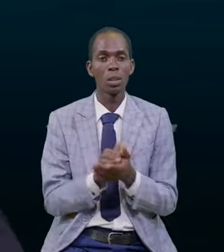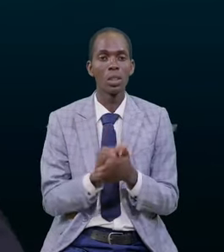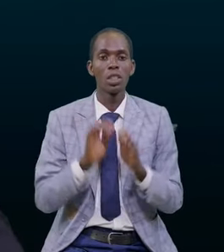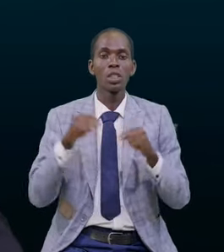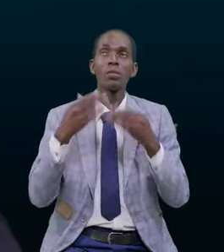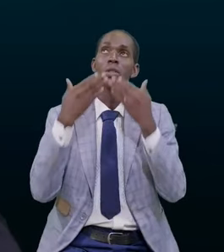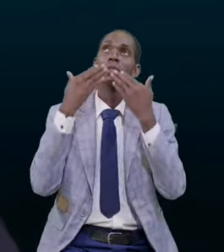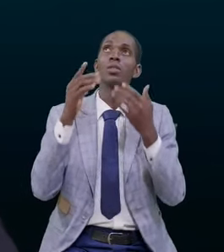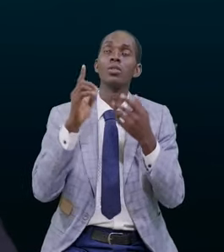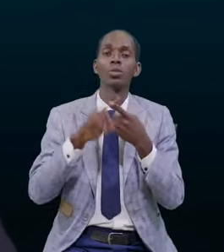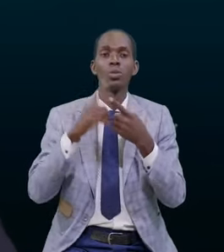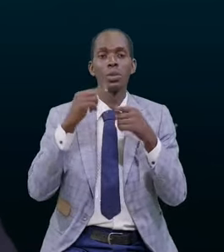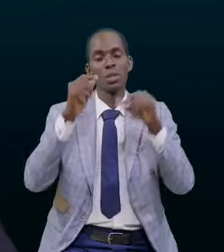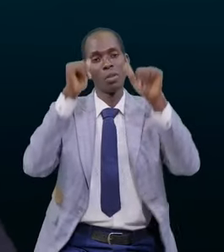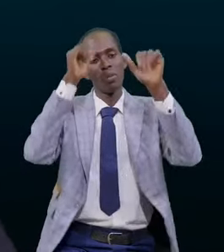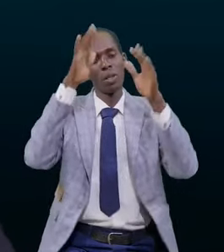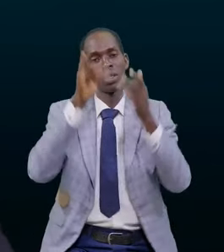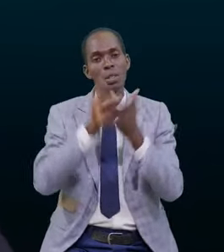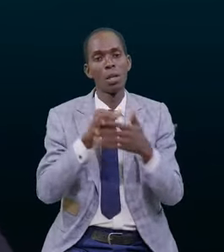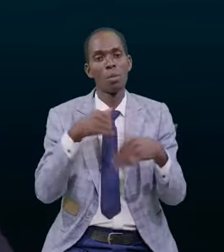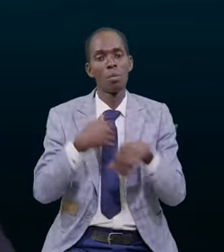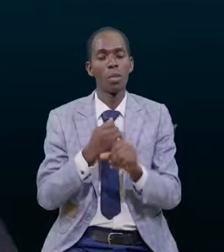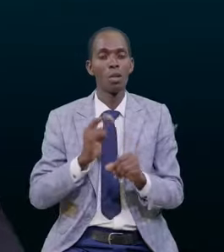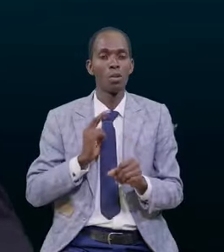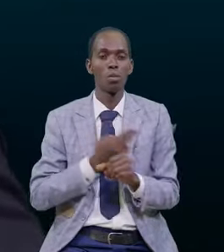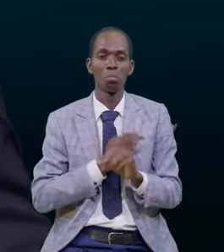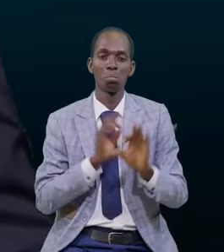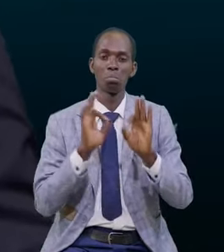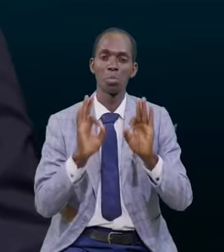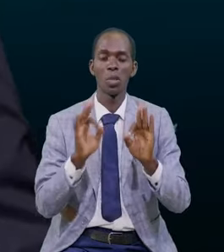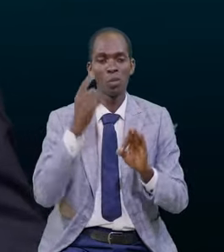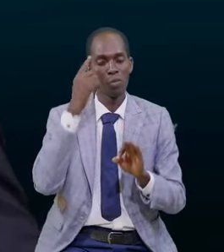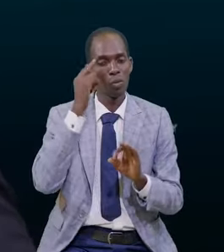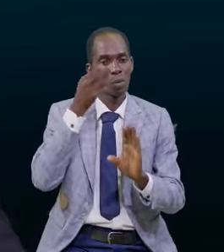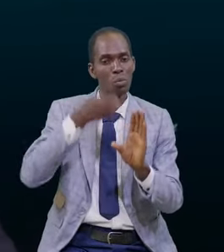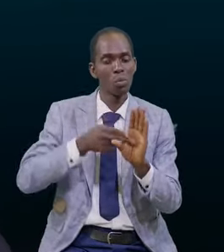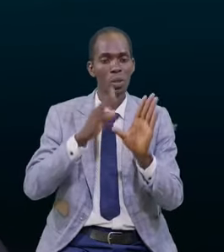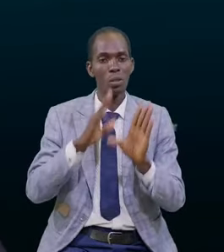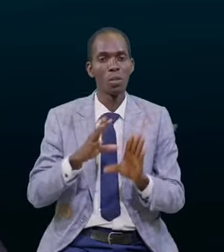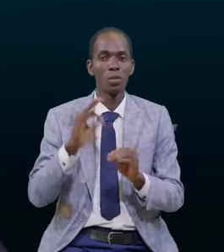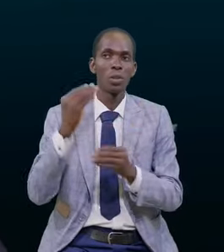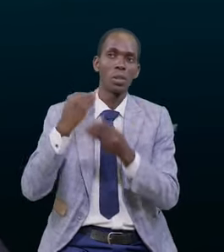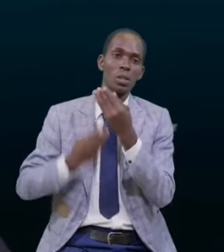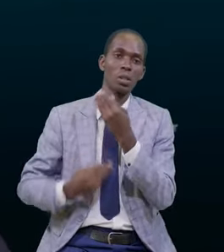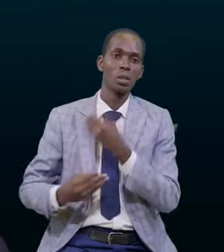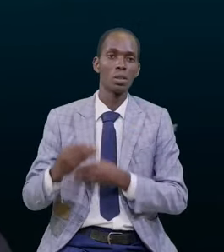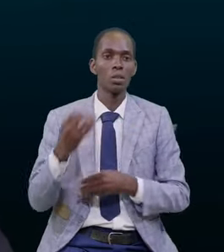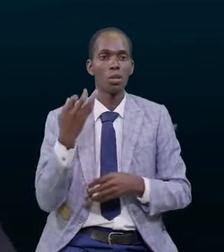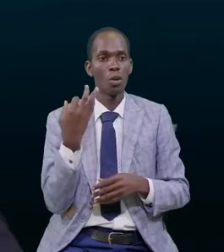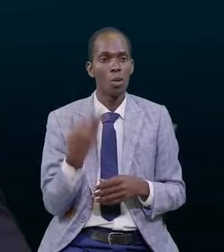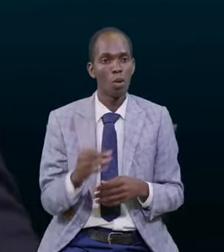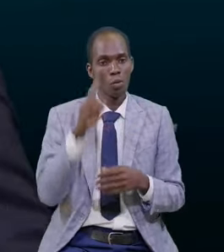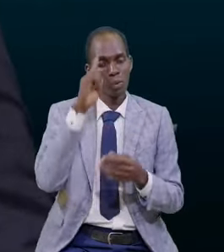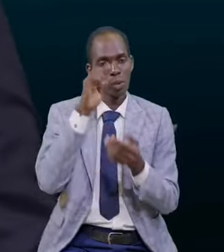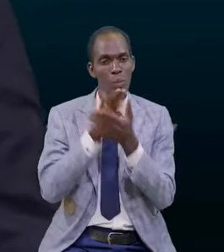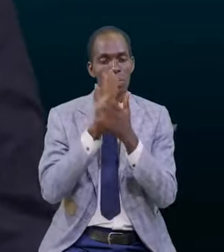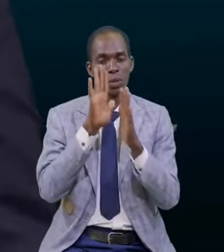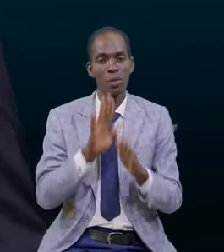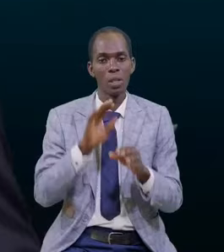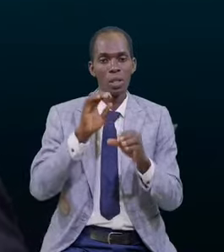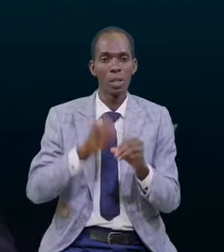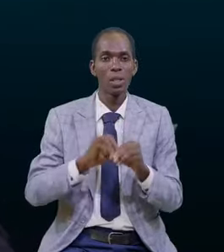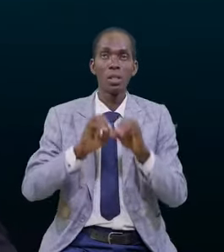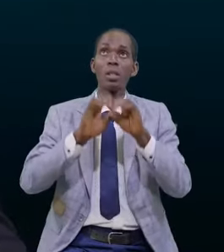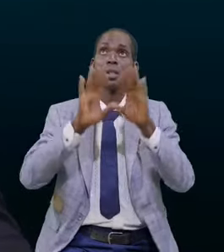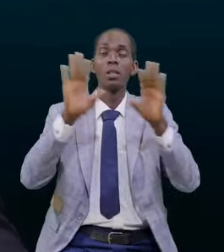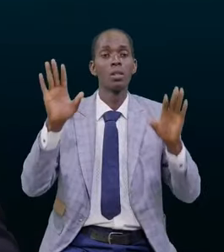meat to be partakers of the inheritance of the Saints in light there's an inheritance that God has reserved for his Saints